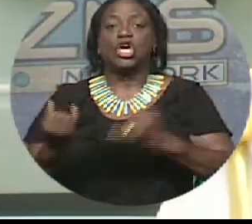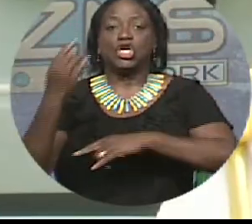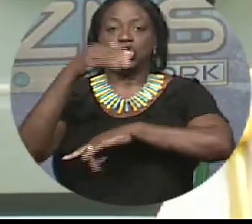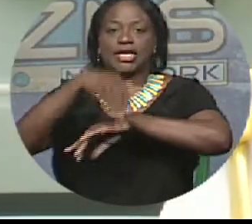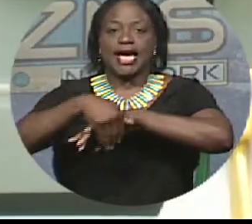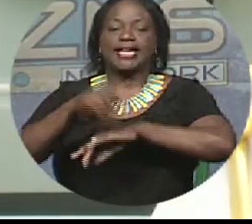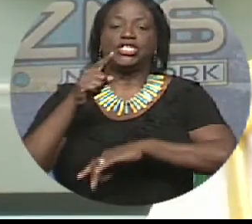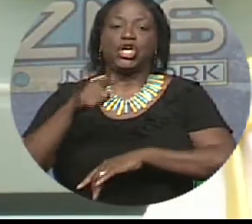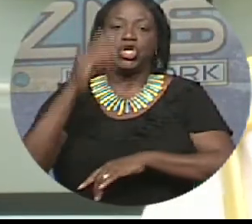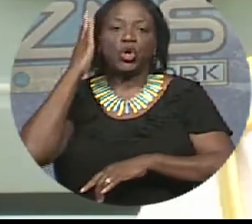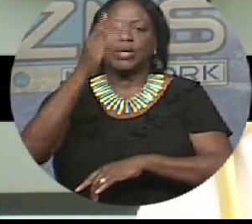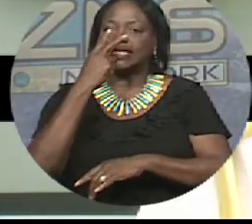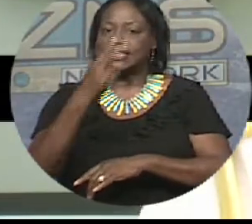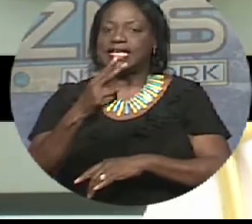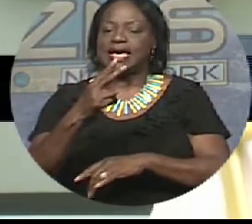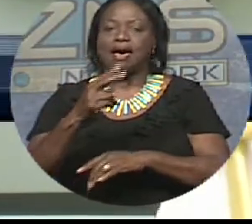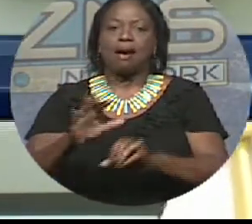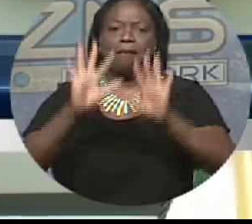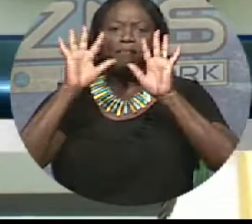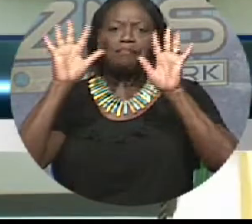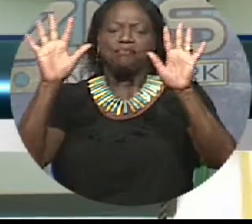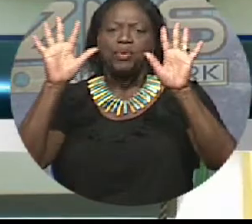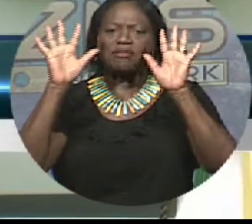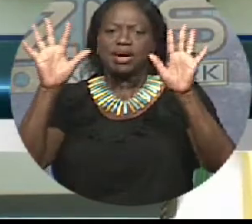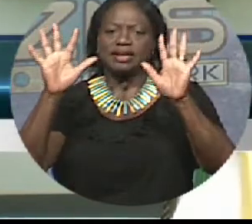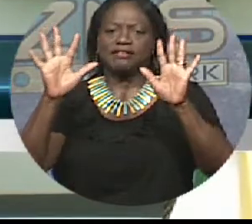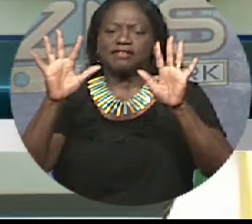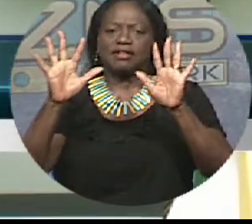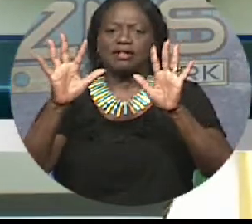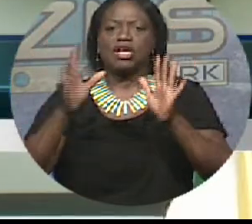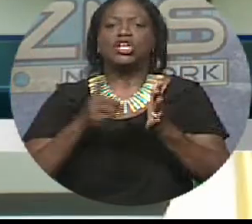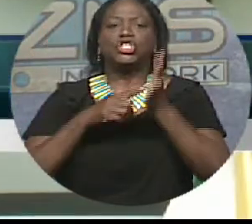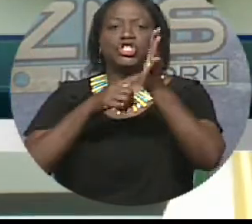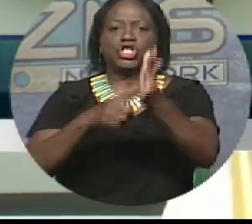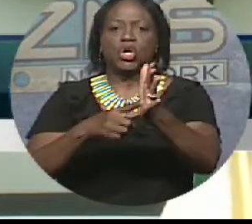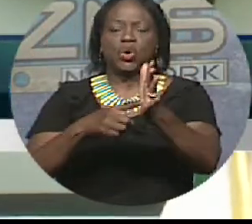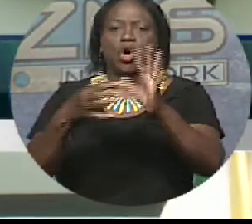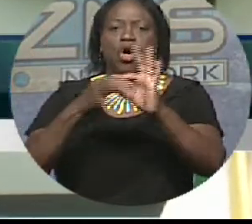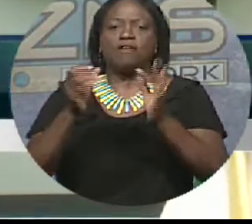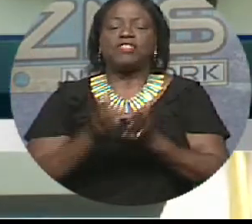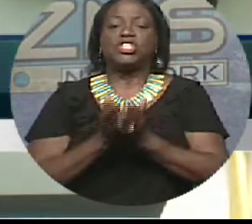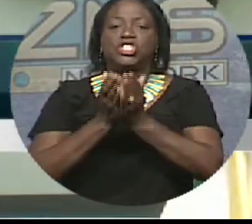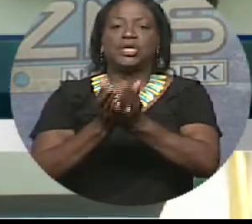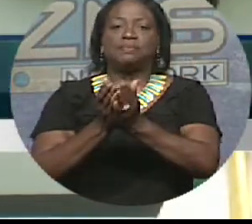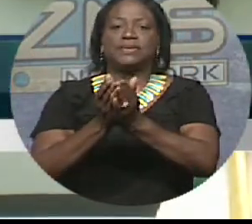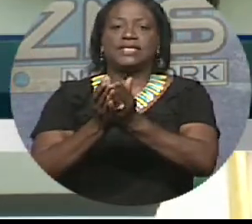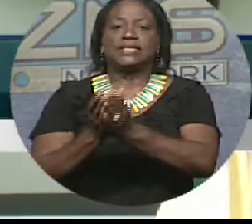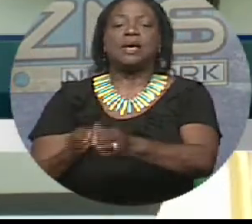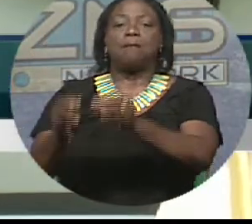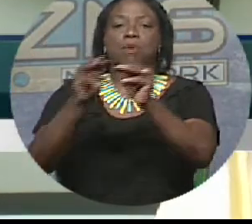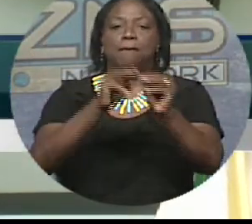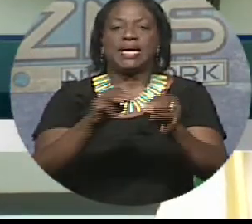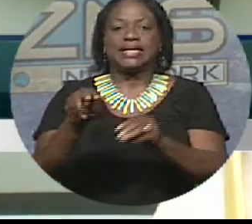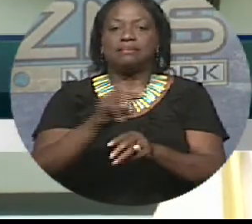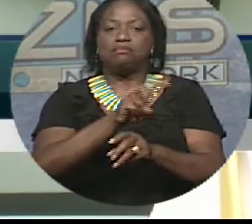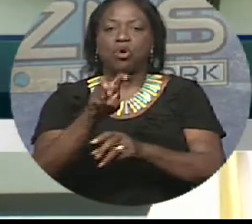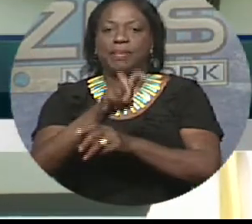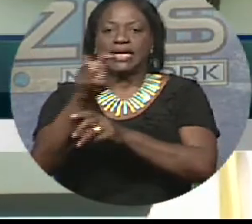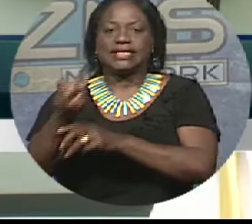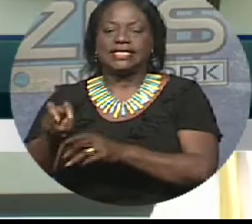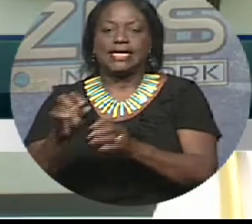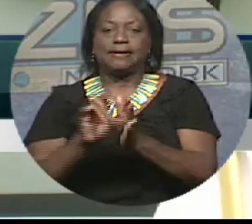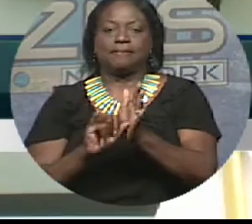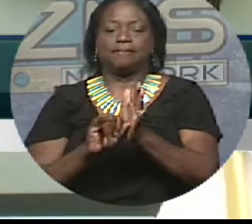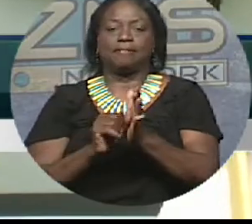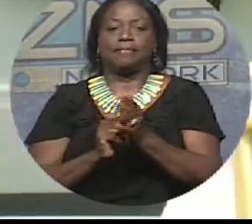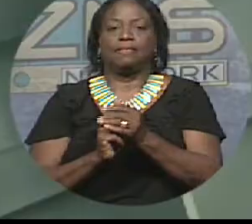see a fantastic display of the ship's maneuverability. And so we have a very good surprise for the Bahamian public, and